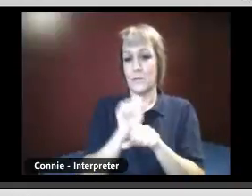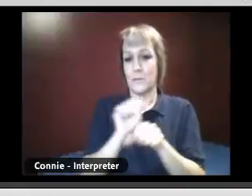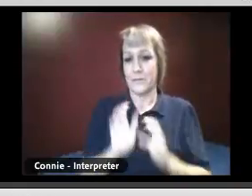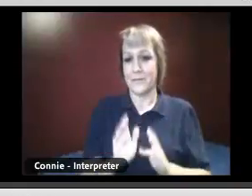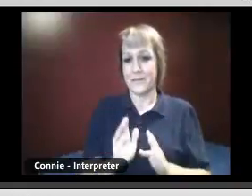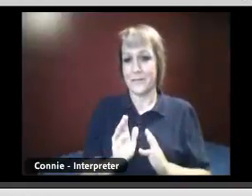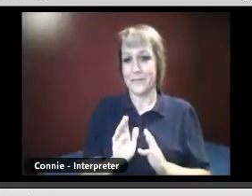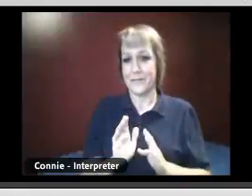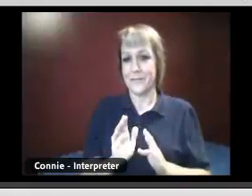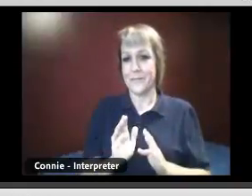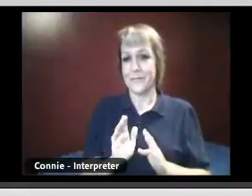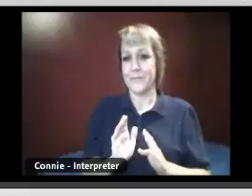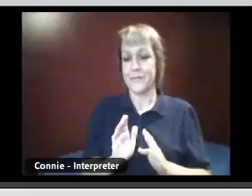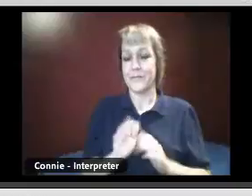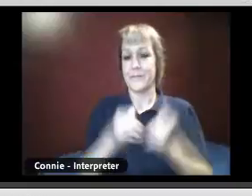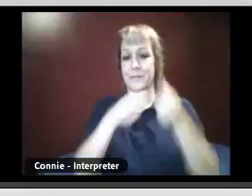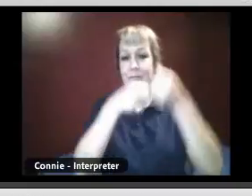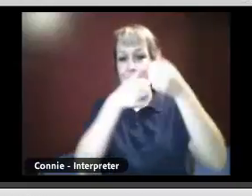under